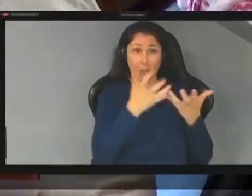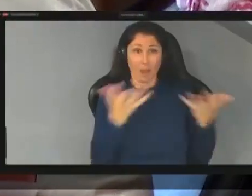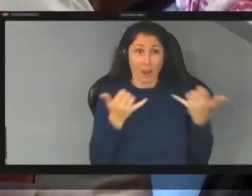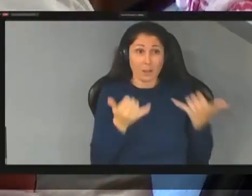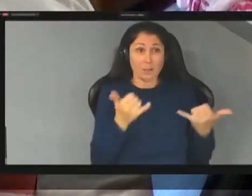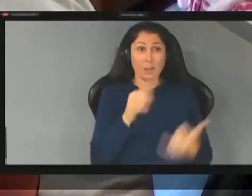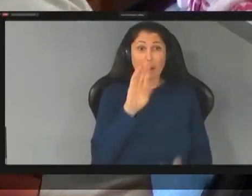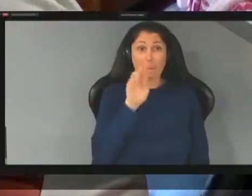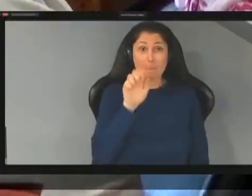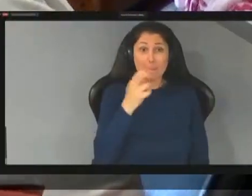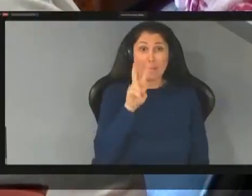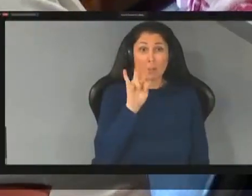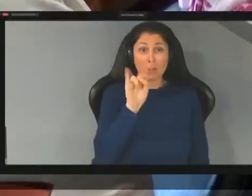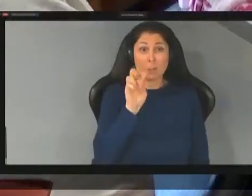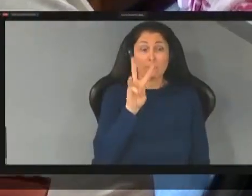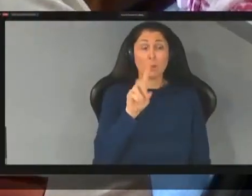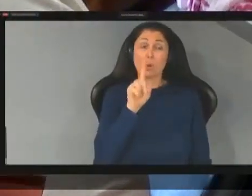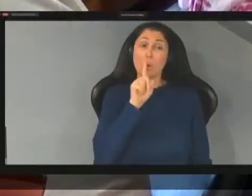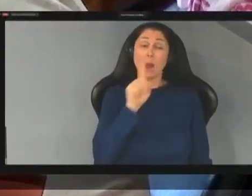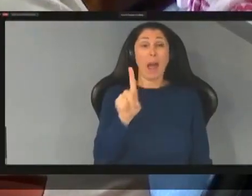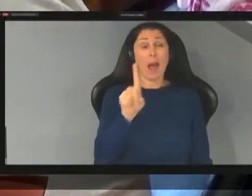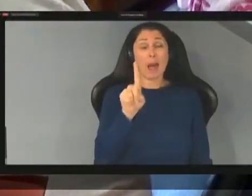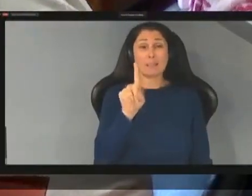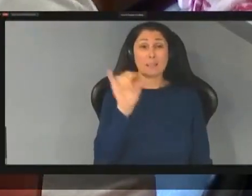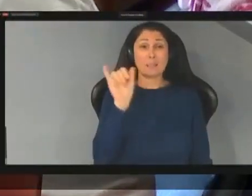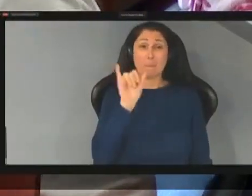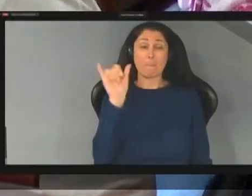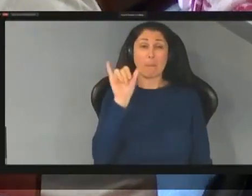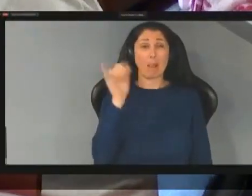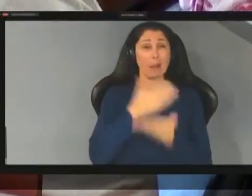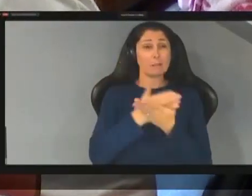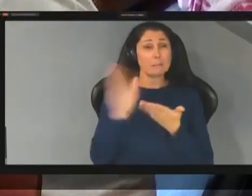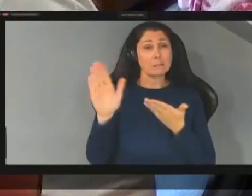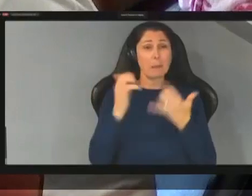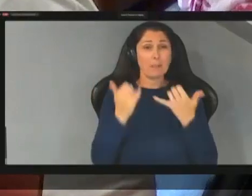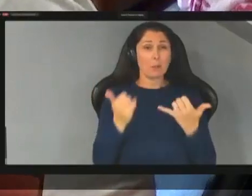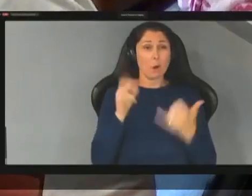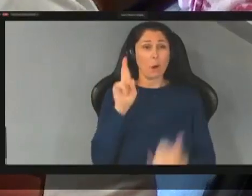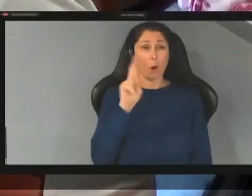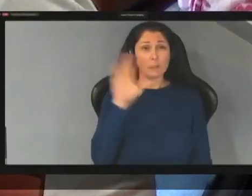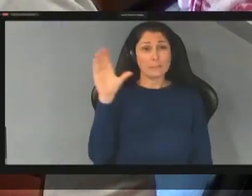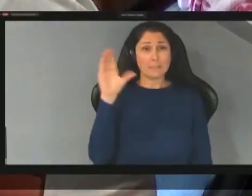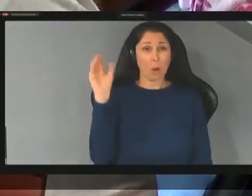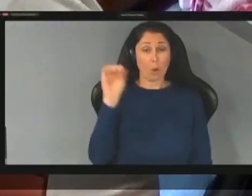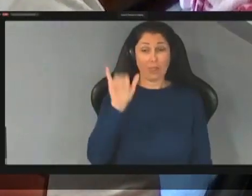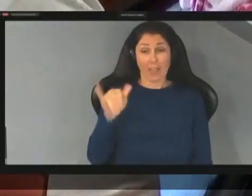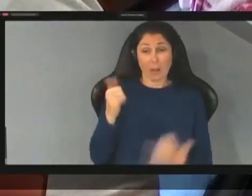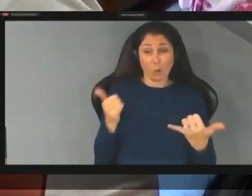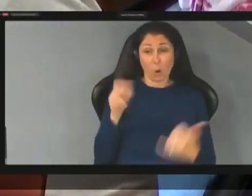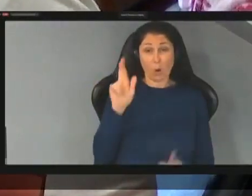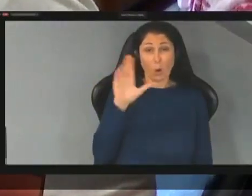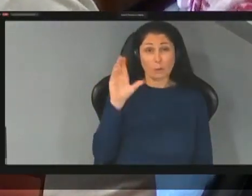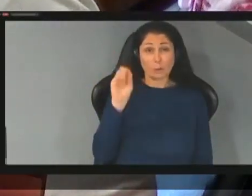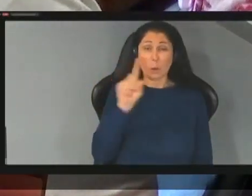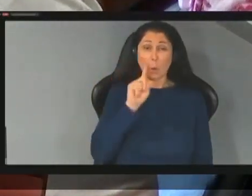Beachview has been shunned by the current RCO. That current RCO is